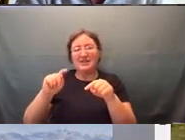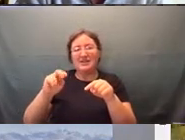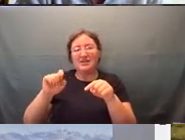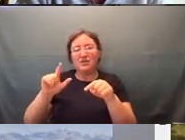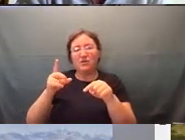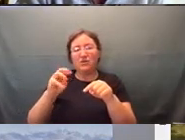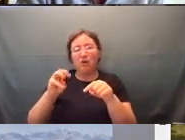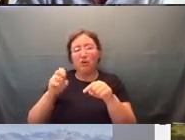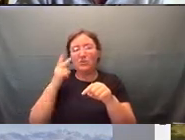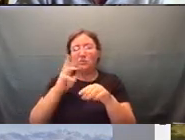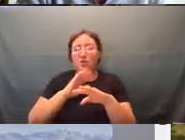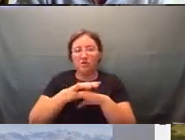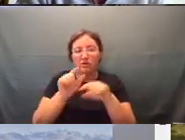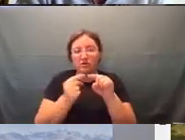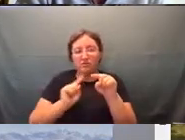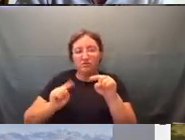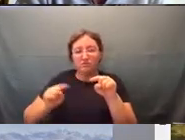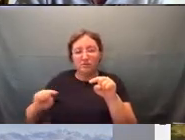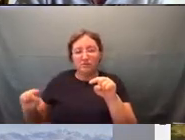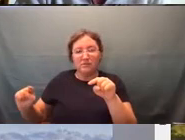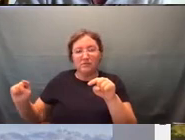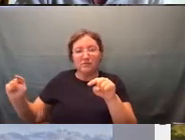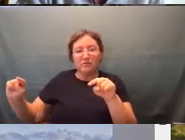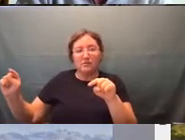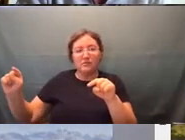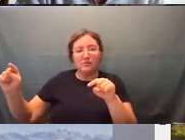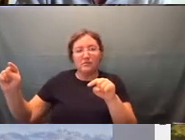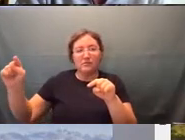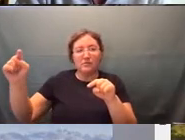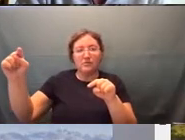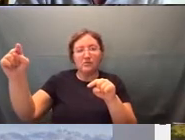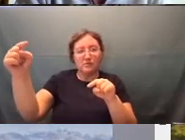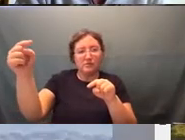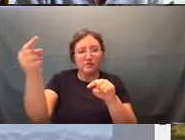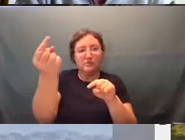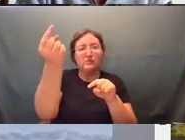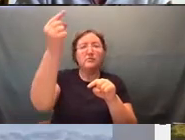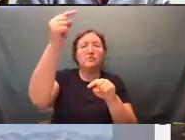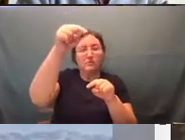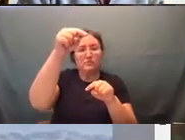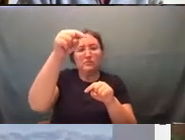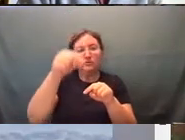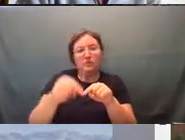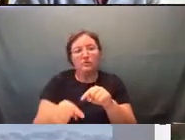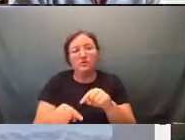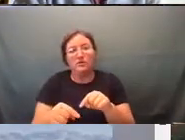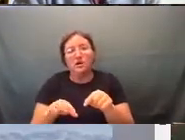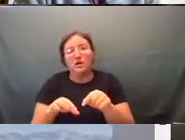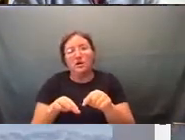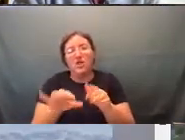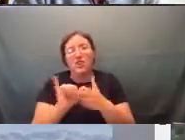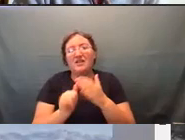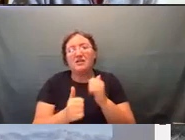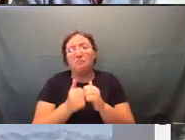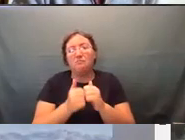waterfalls on the way. And we're going to swing all the way to the back of Half Dome and find the shallowest way